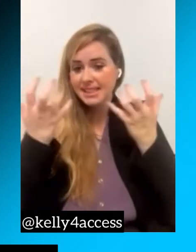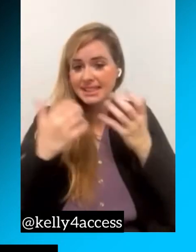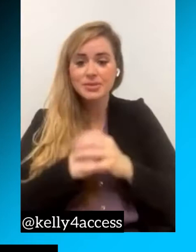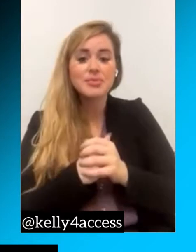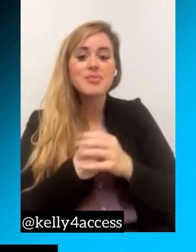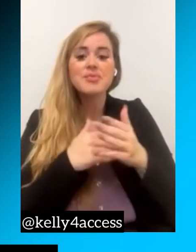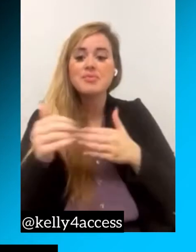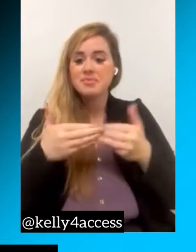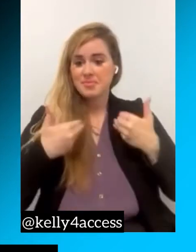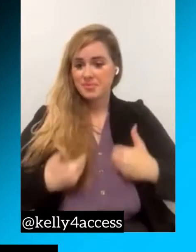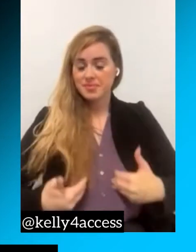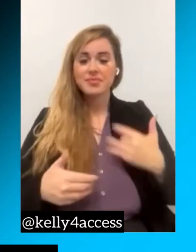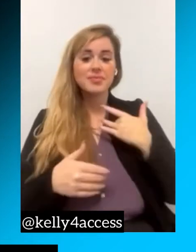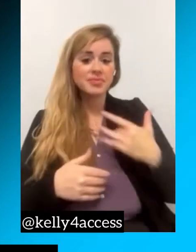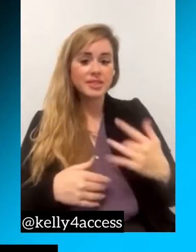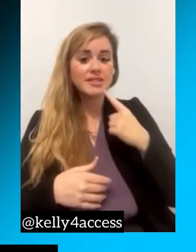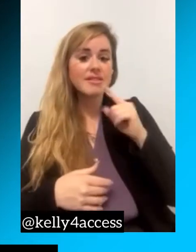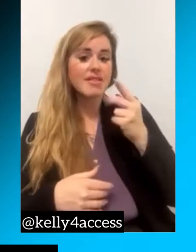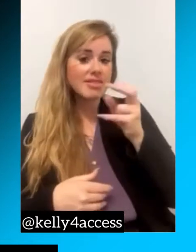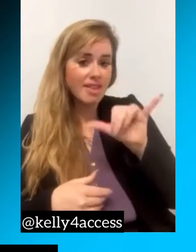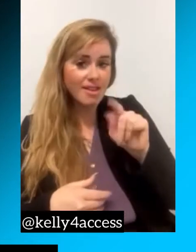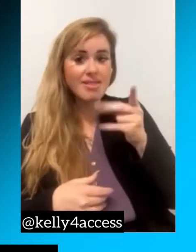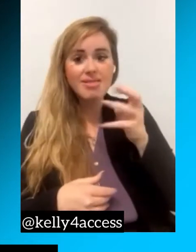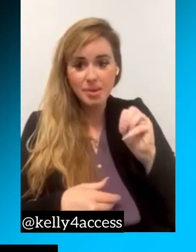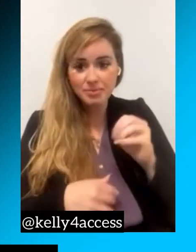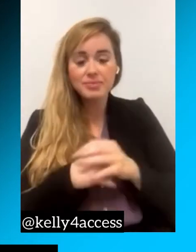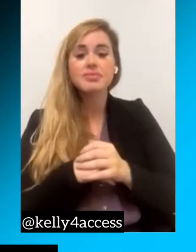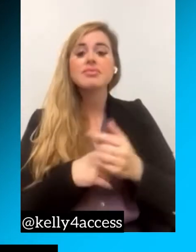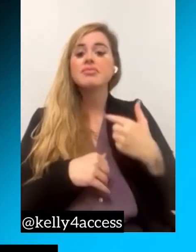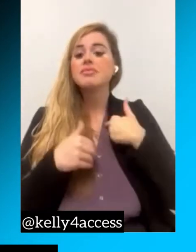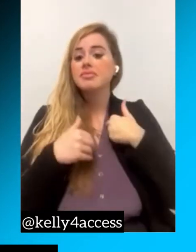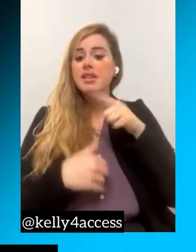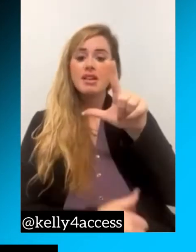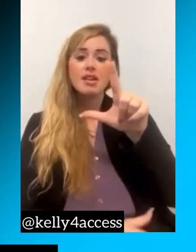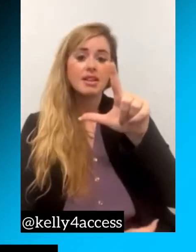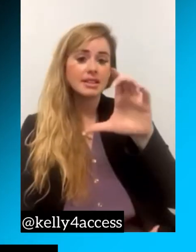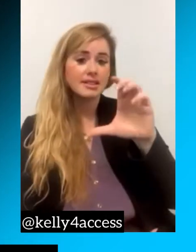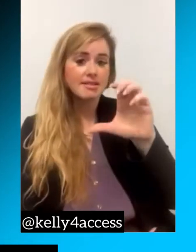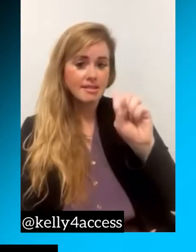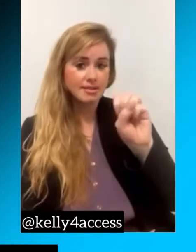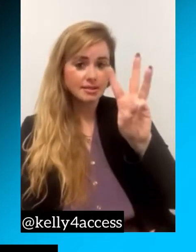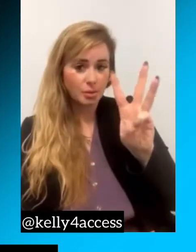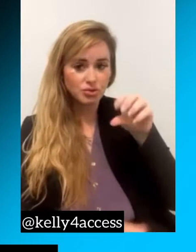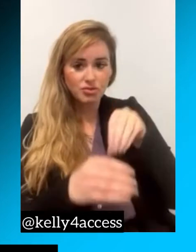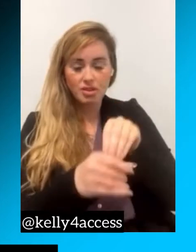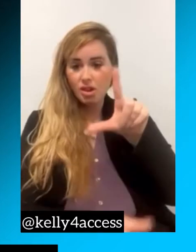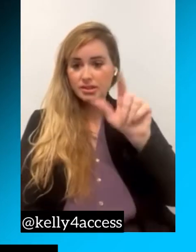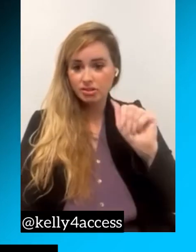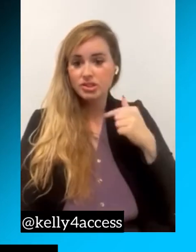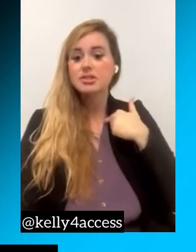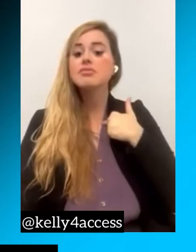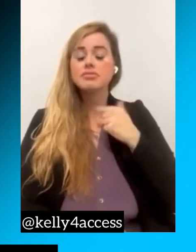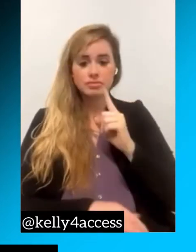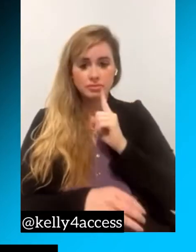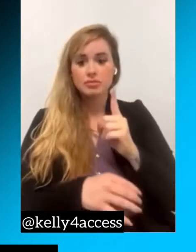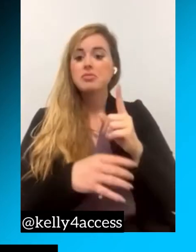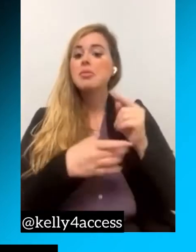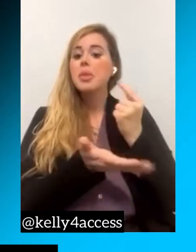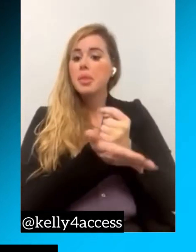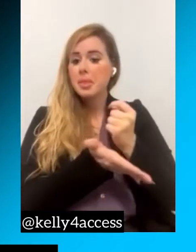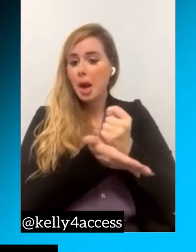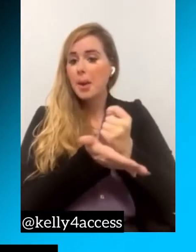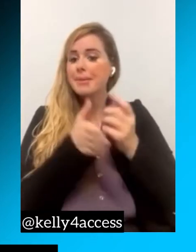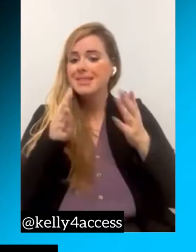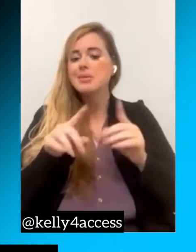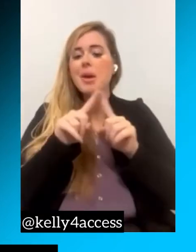them. I am an LCSW in Los Angeles. So what that means is that I practice therapy, but I am a social worker by